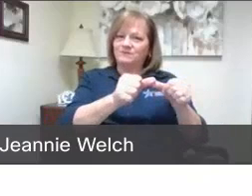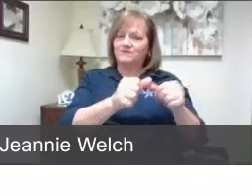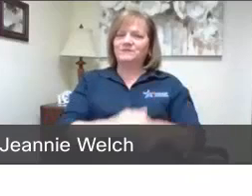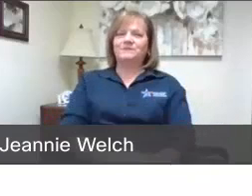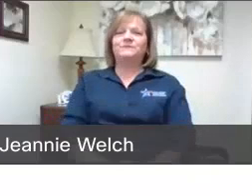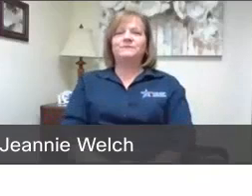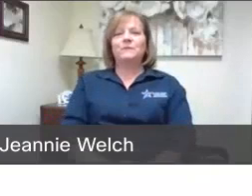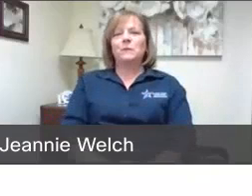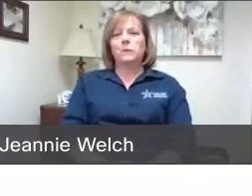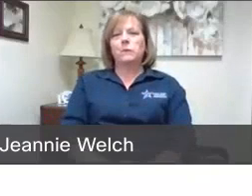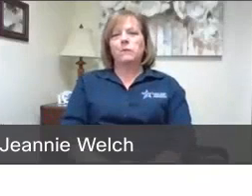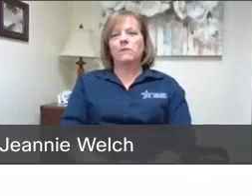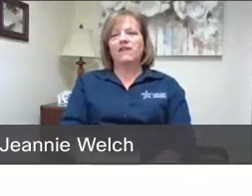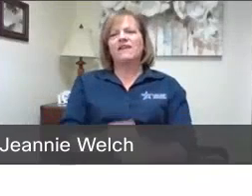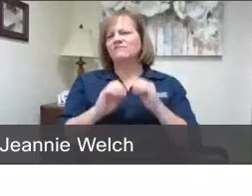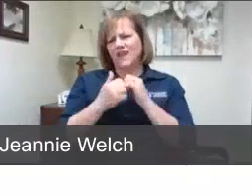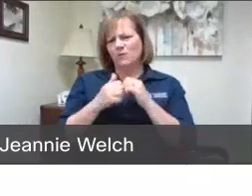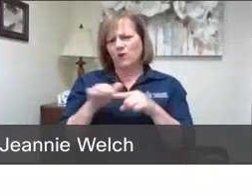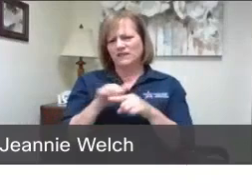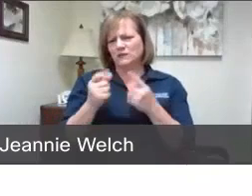So how can you practice self-care?